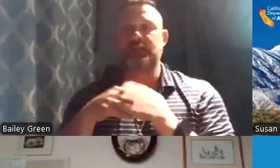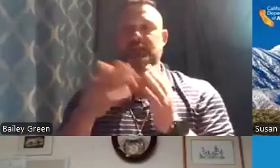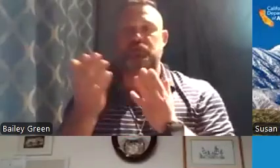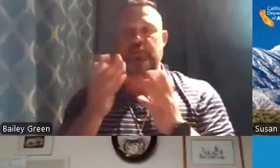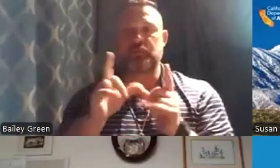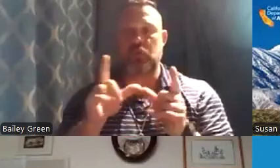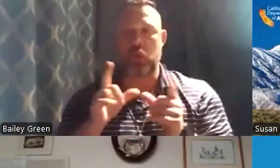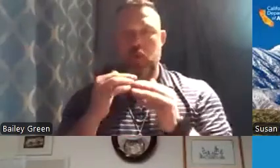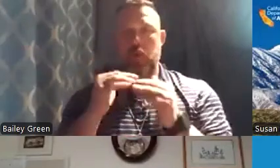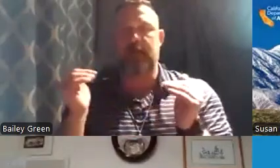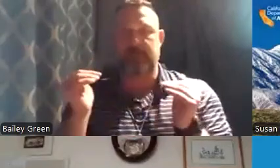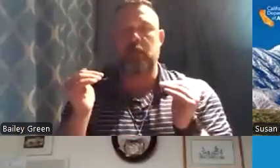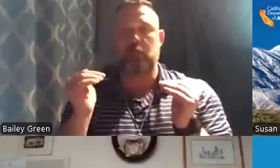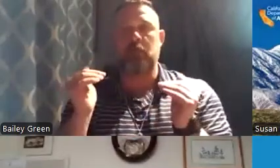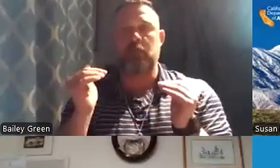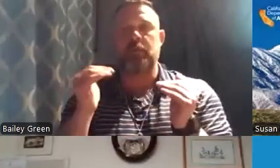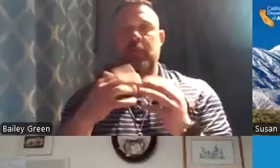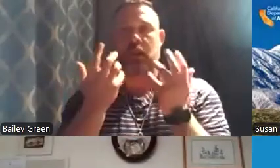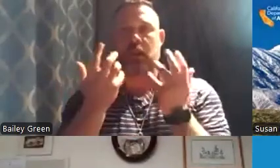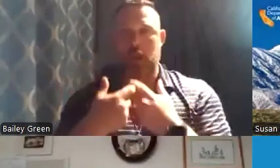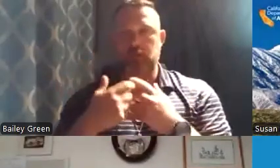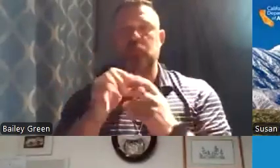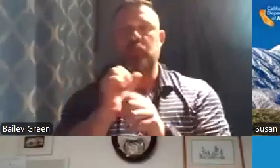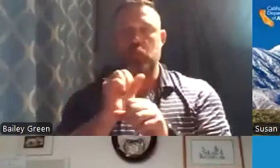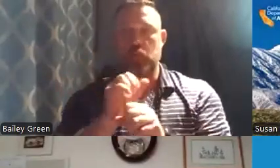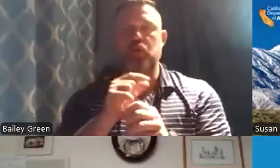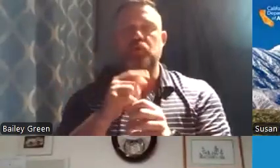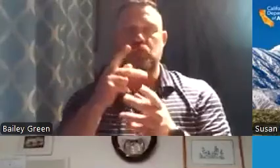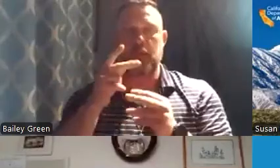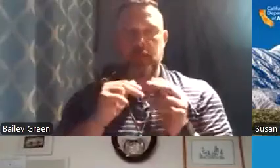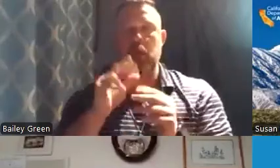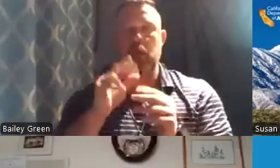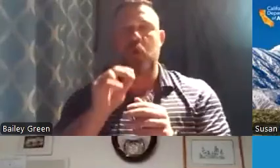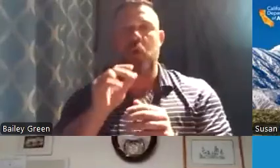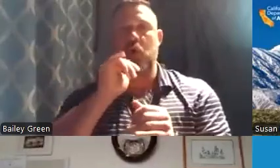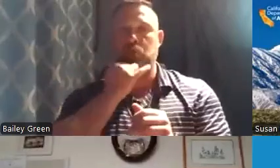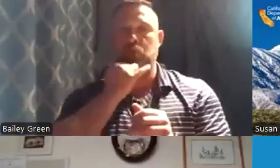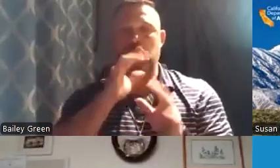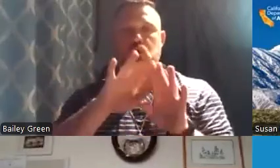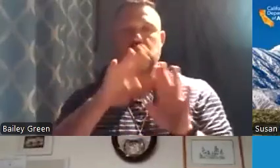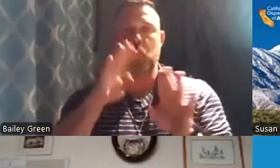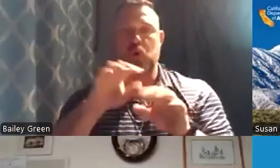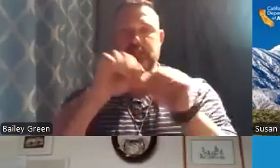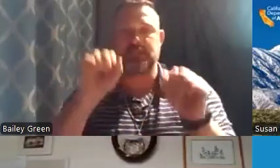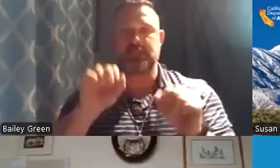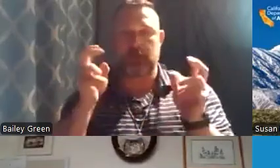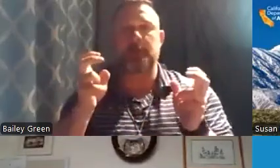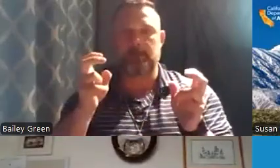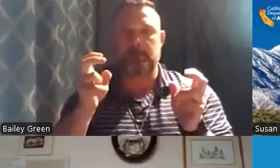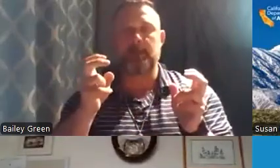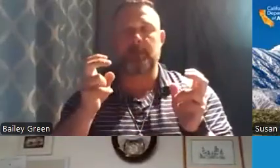local level. So this aligns with the work we're doing to build out a no wrong door system, but we really want to understand